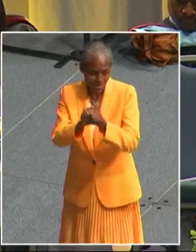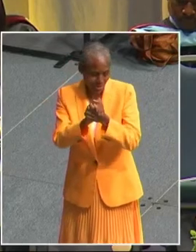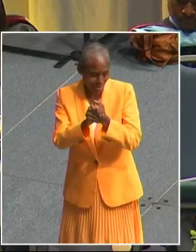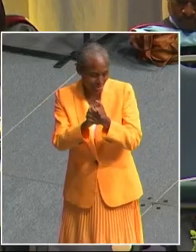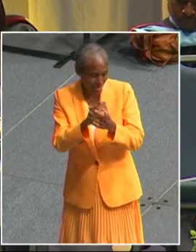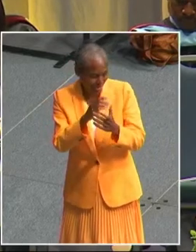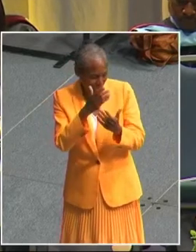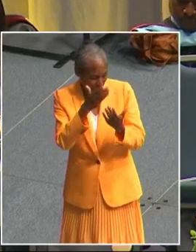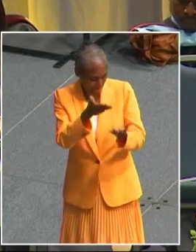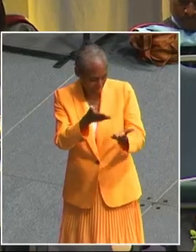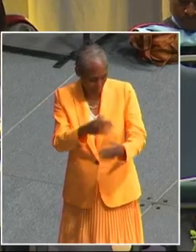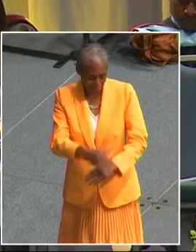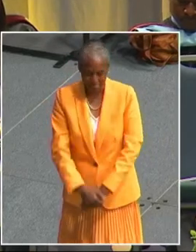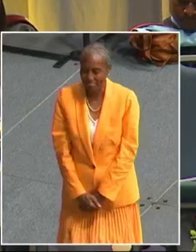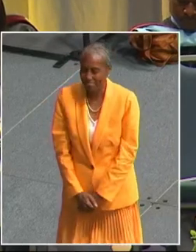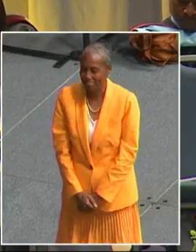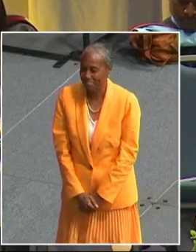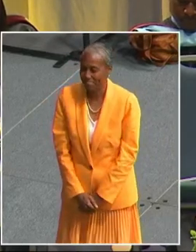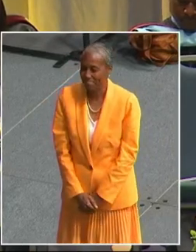Congratulations to him.